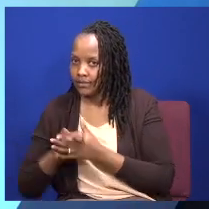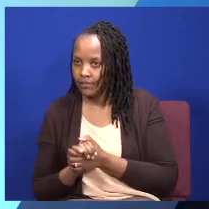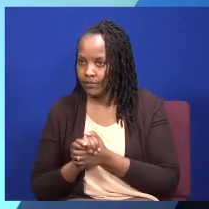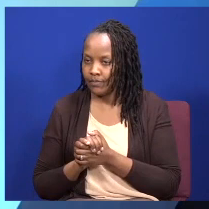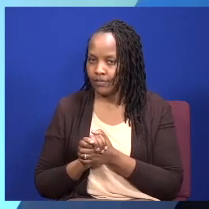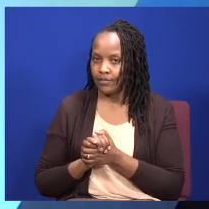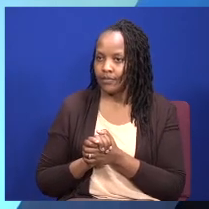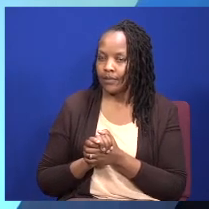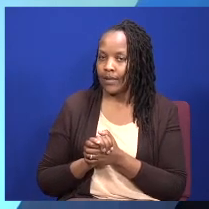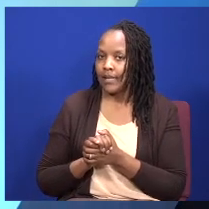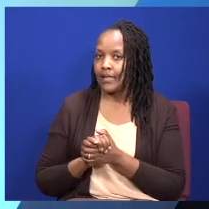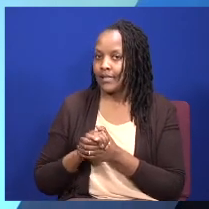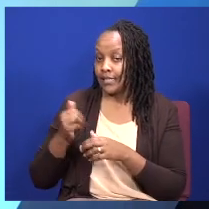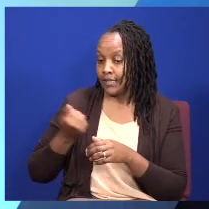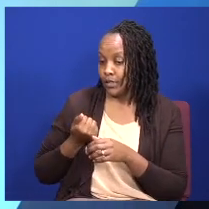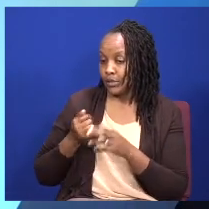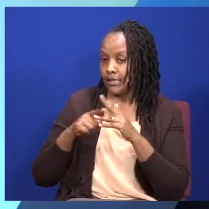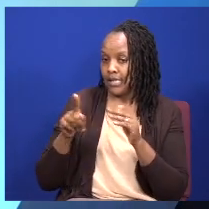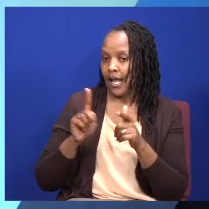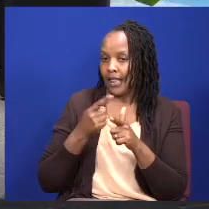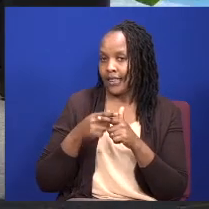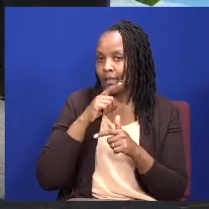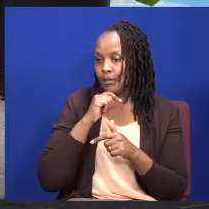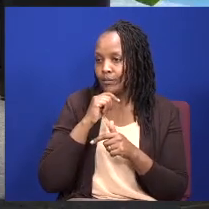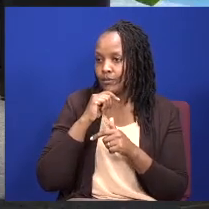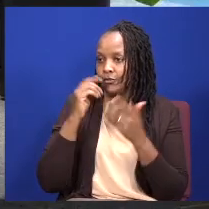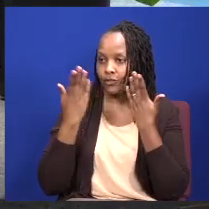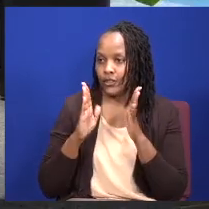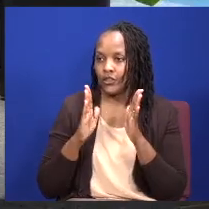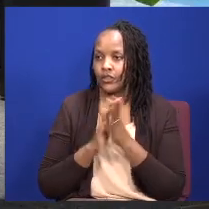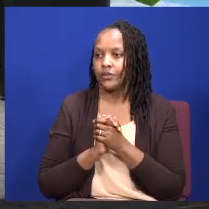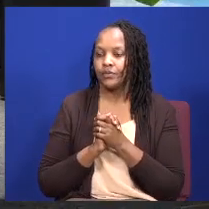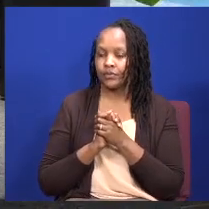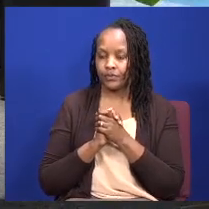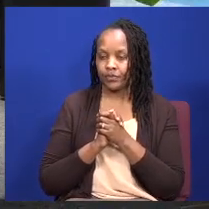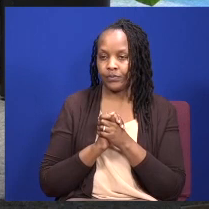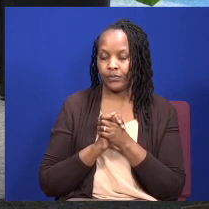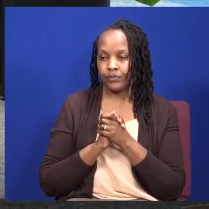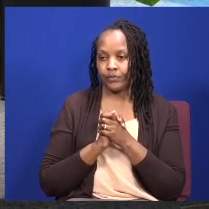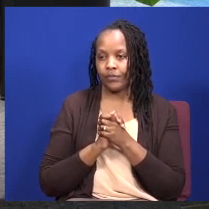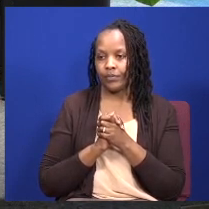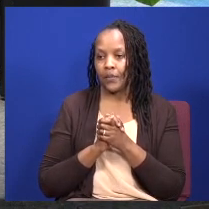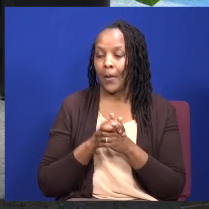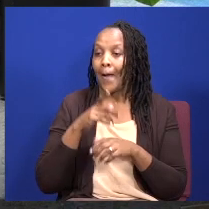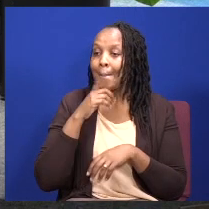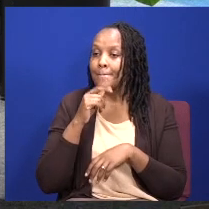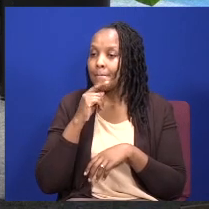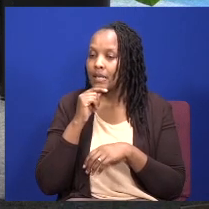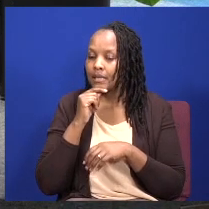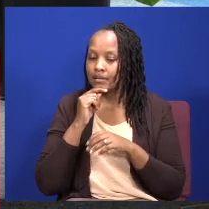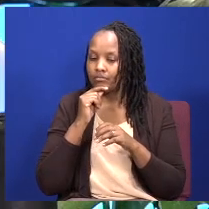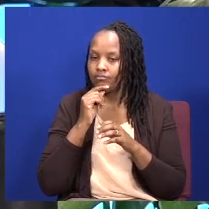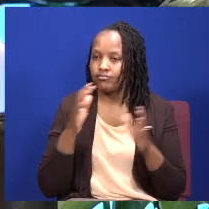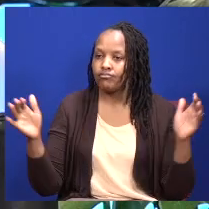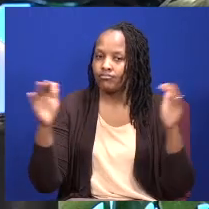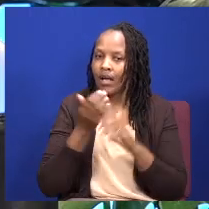verse 17 to 22. And then Nathan will read for us from verse 23 to 29. A man in the crowd